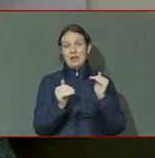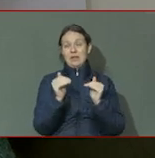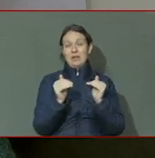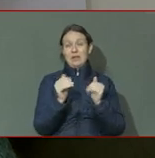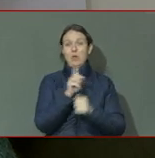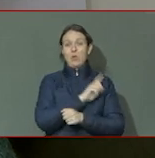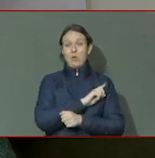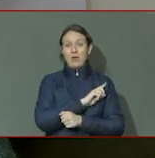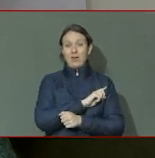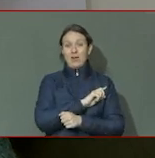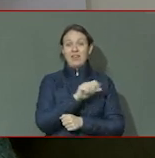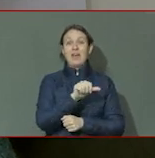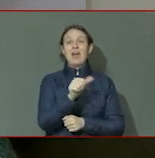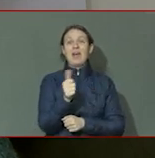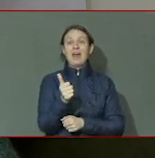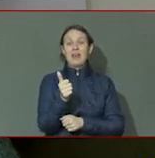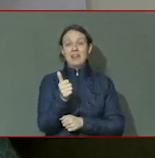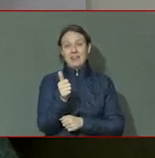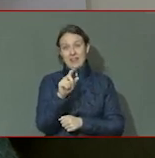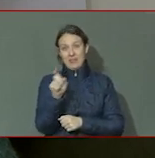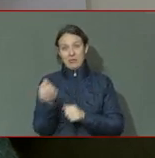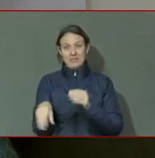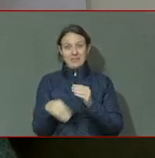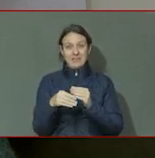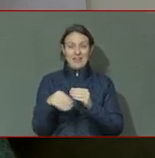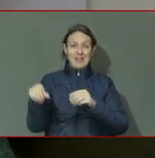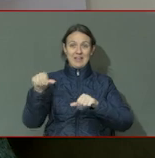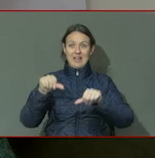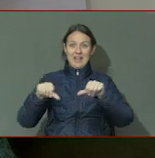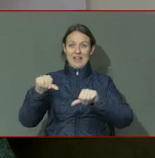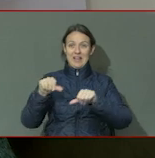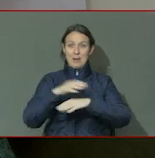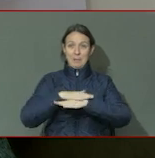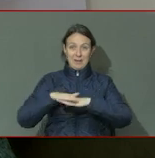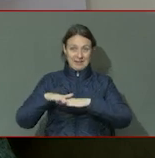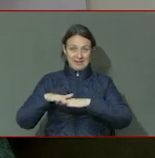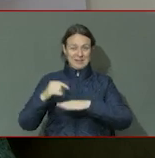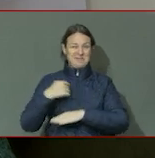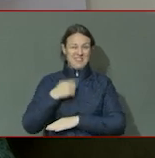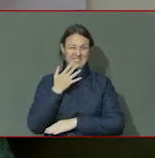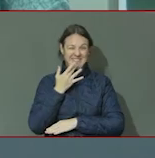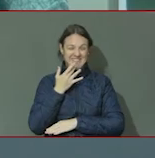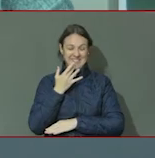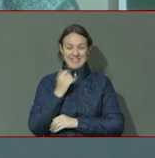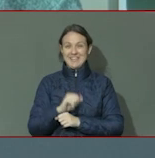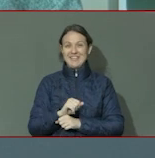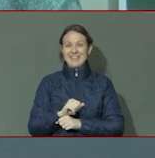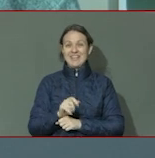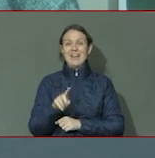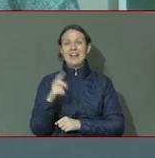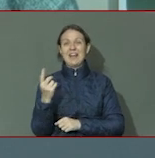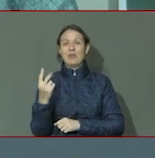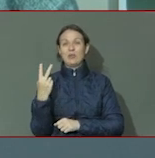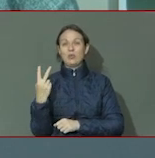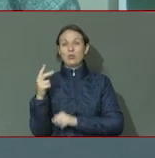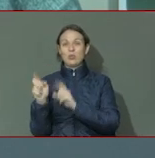extra questions is going to be acid and base, my favorite, and then 2 questions on